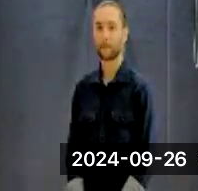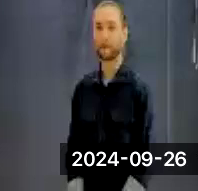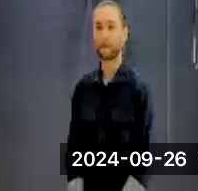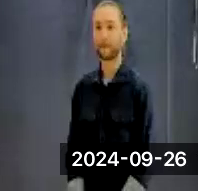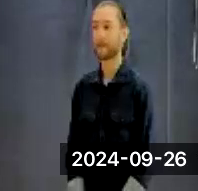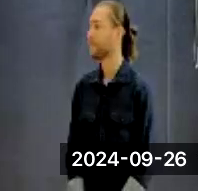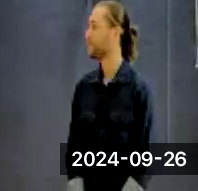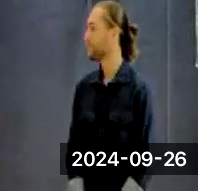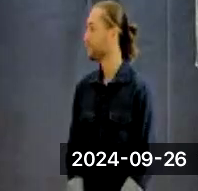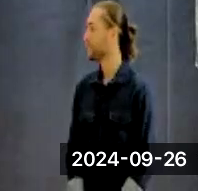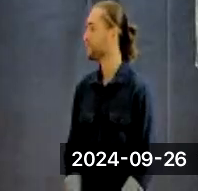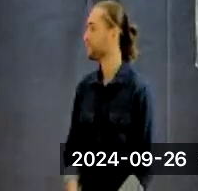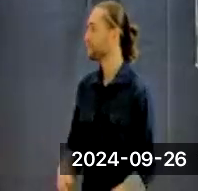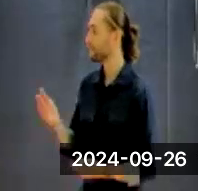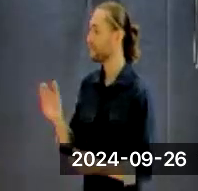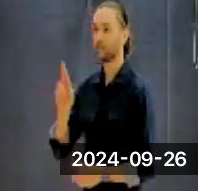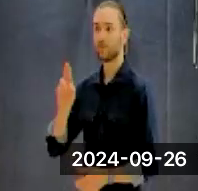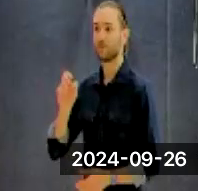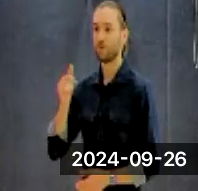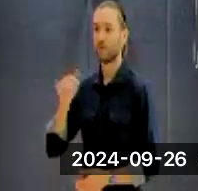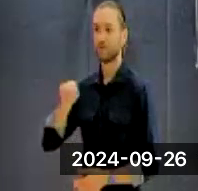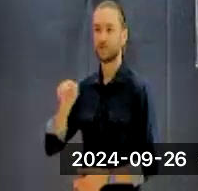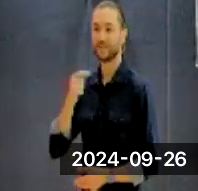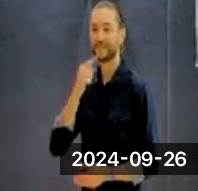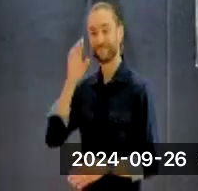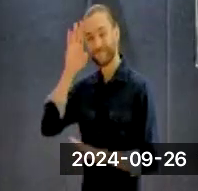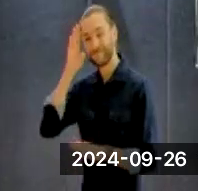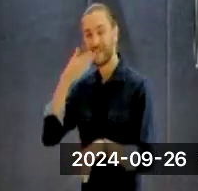Good evening, everybody. We'll be starting momentarily.